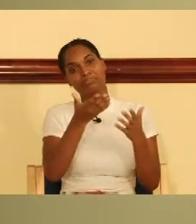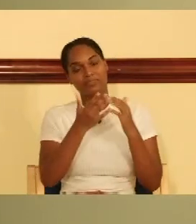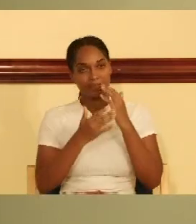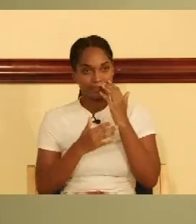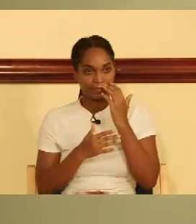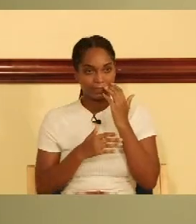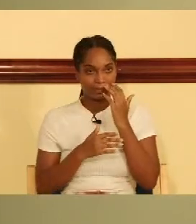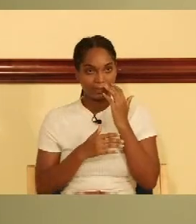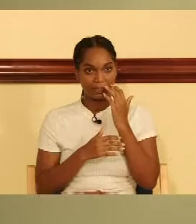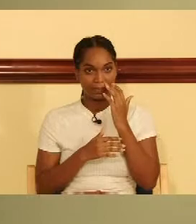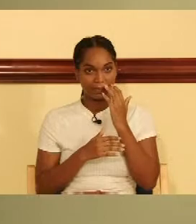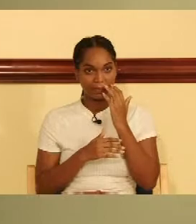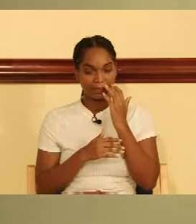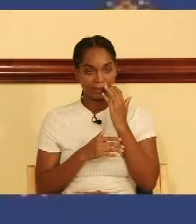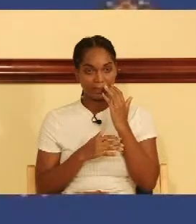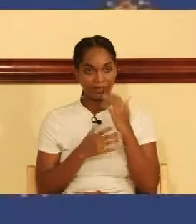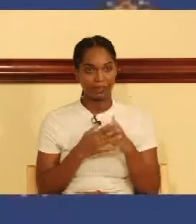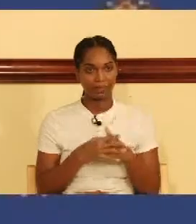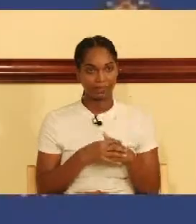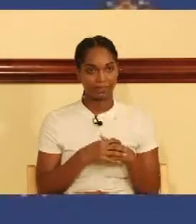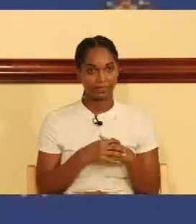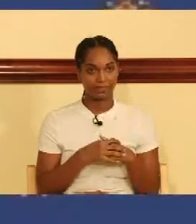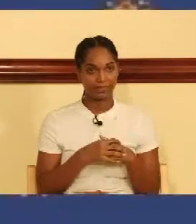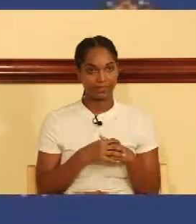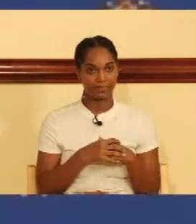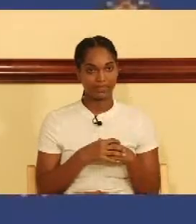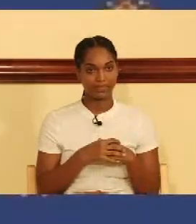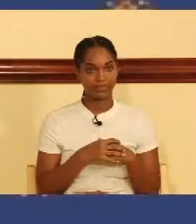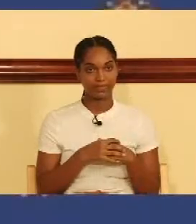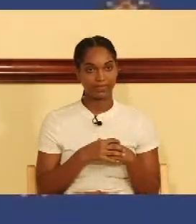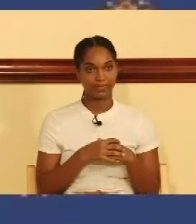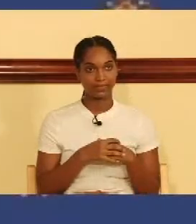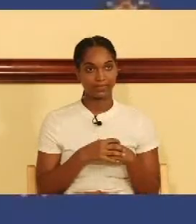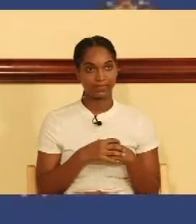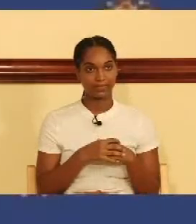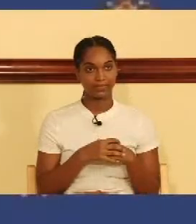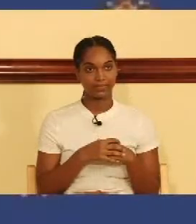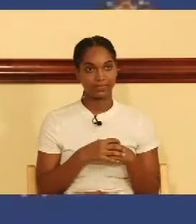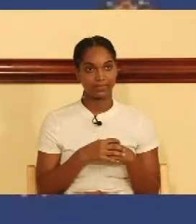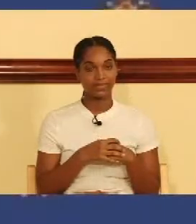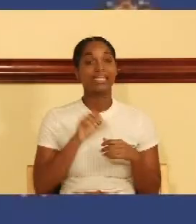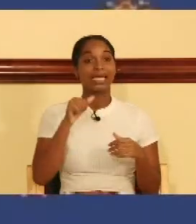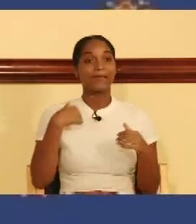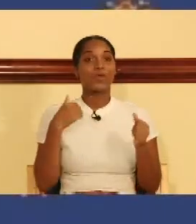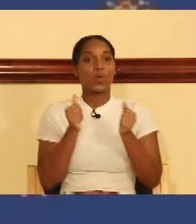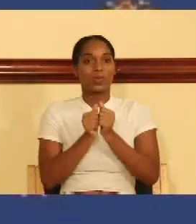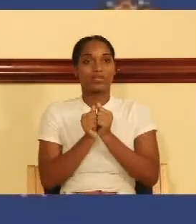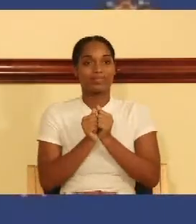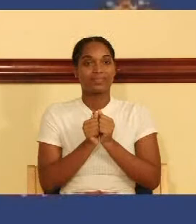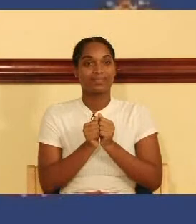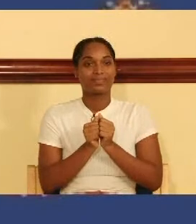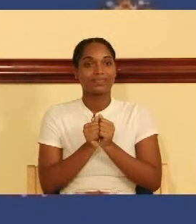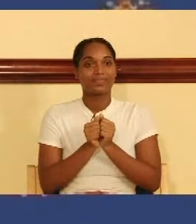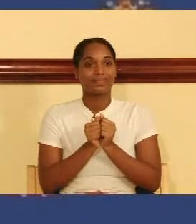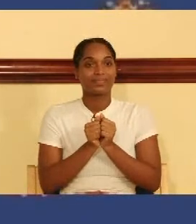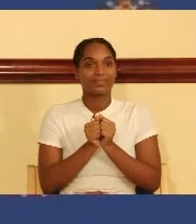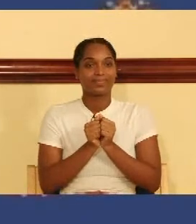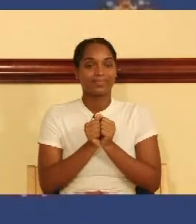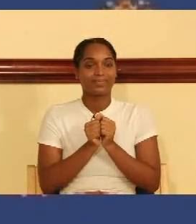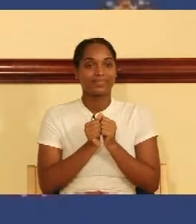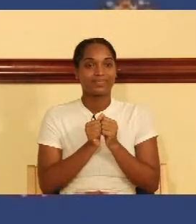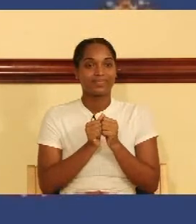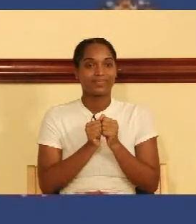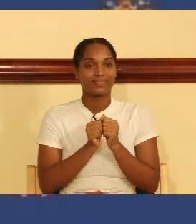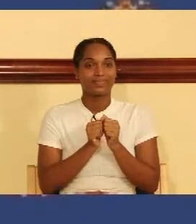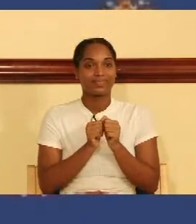Future of education for persons with disabilities. Are you still with us? Yes, I am. Are you not hearing me? I'm hearing you loud and clear